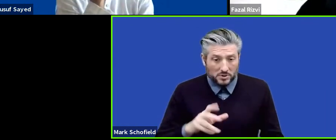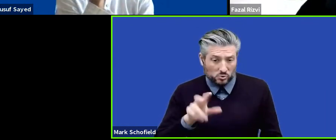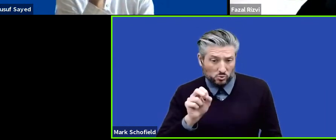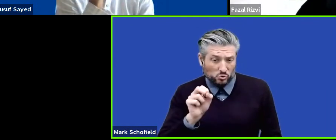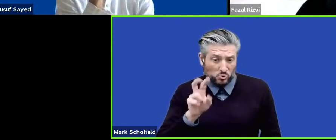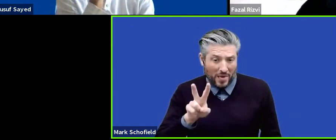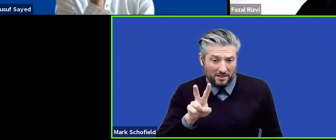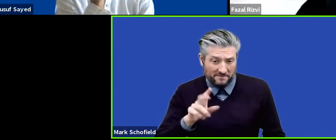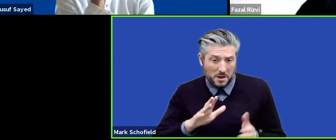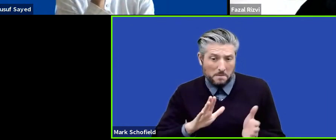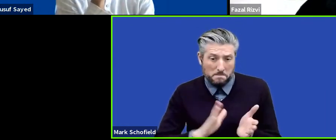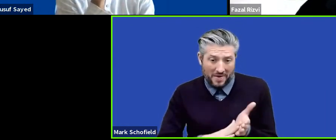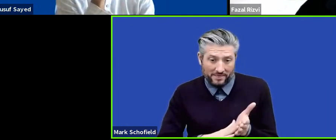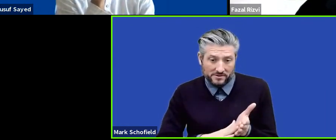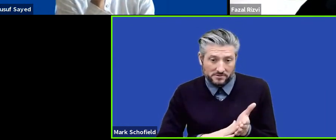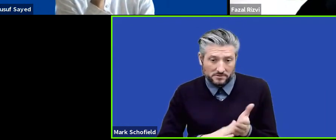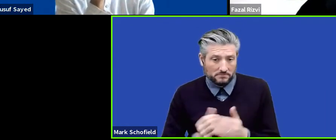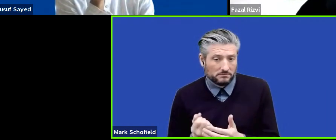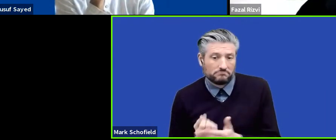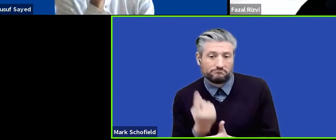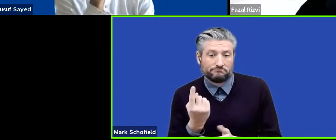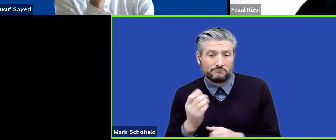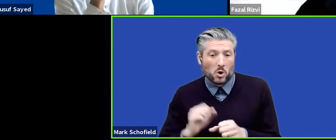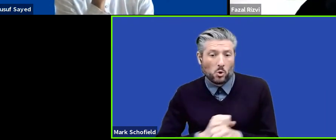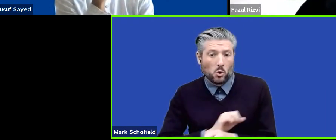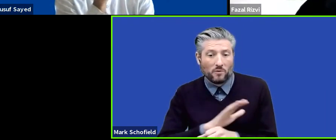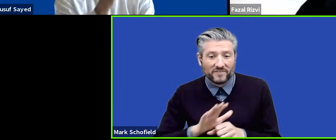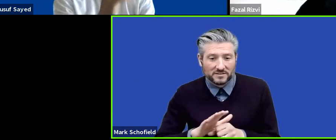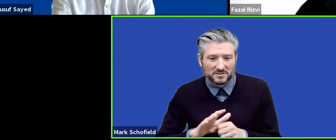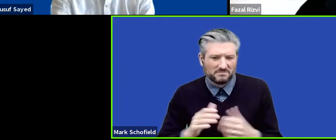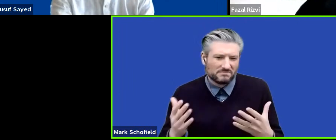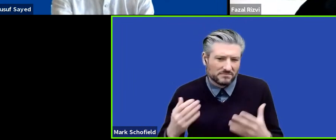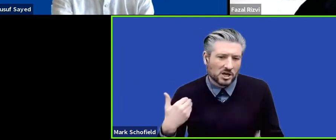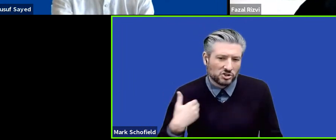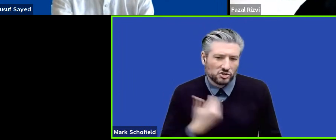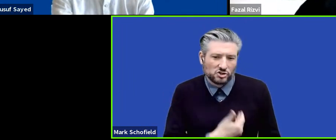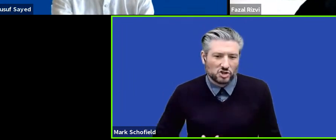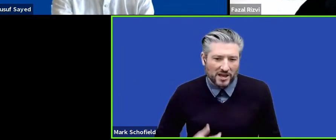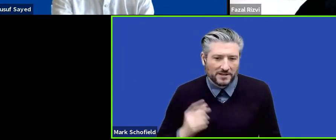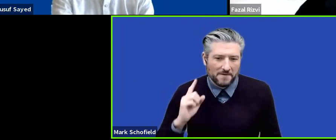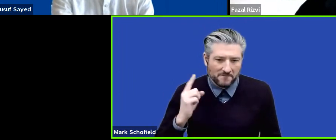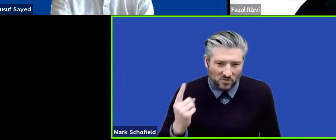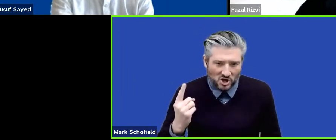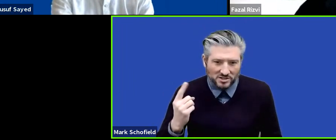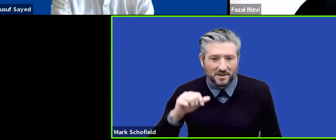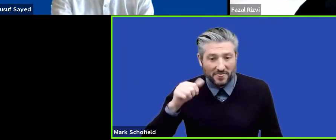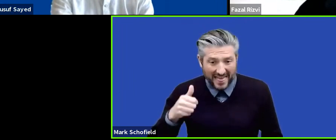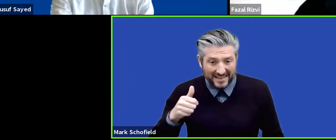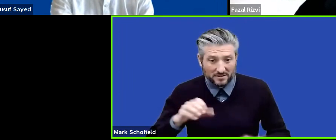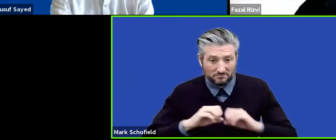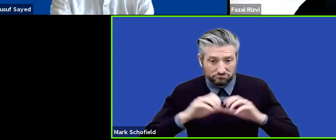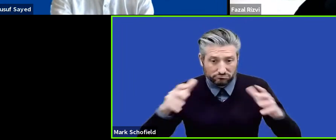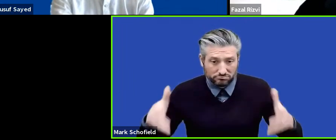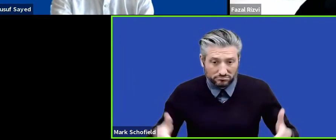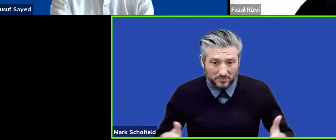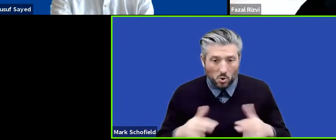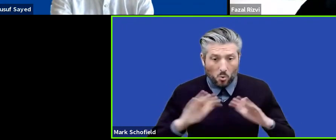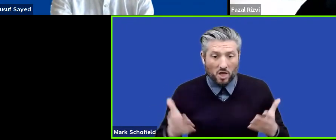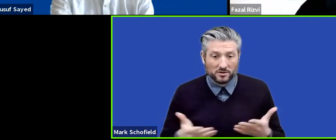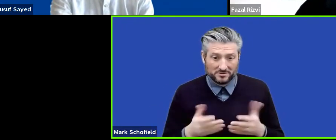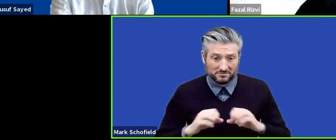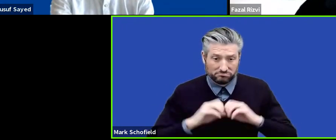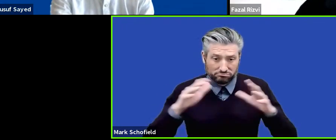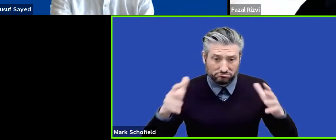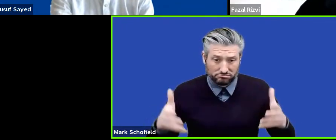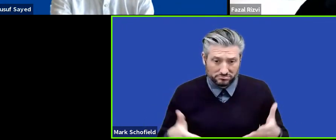of COVID out of China and then, of course, around the world. The impact of COVID